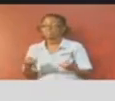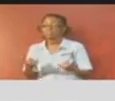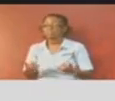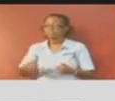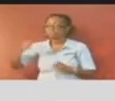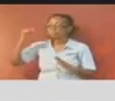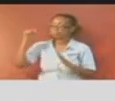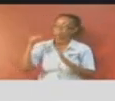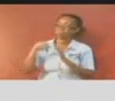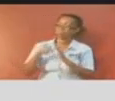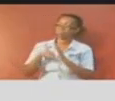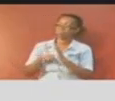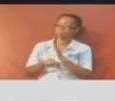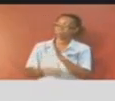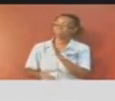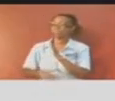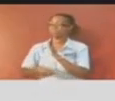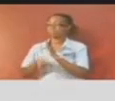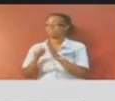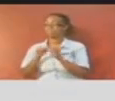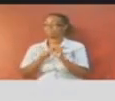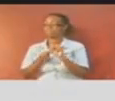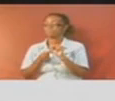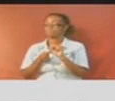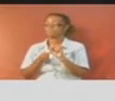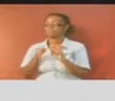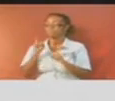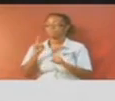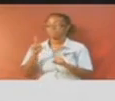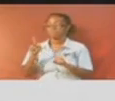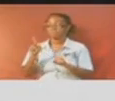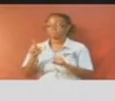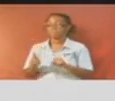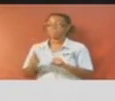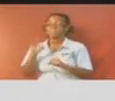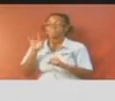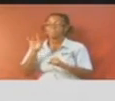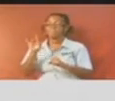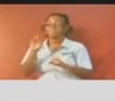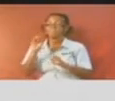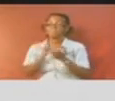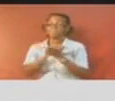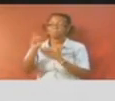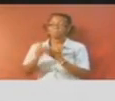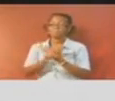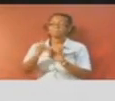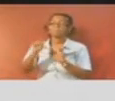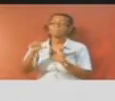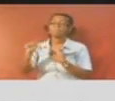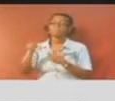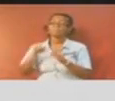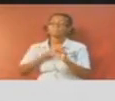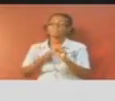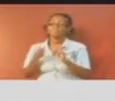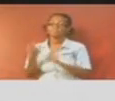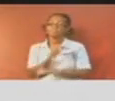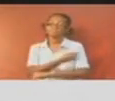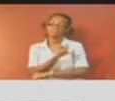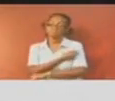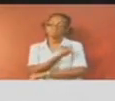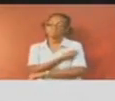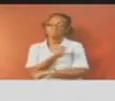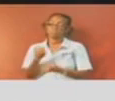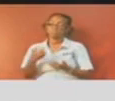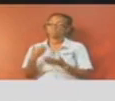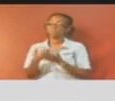believe they had started the vaccination in the UK on the 8th of December 2020. And what we are seeing now in March is that